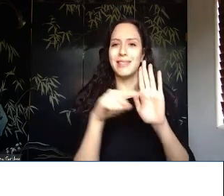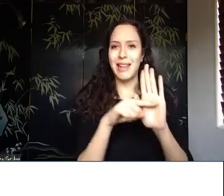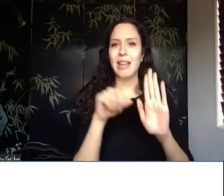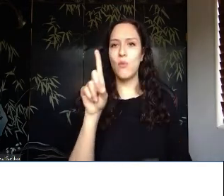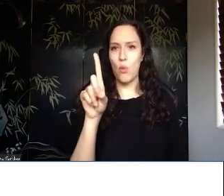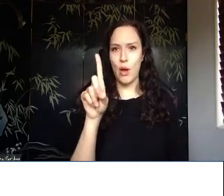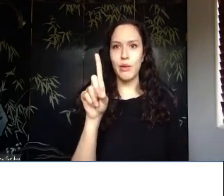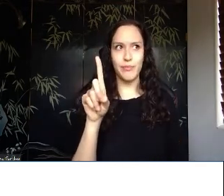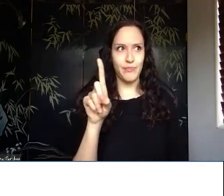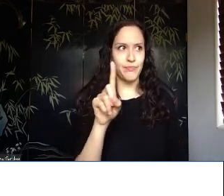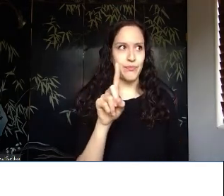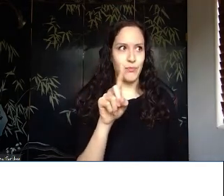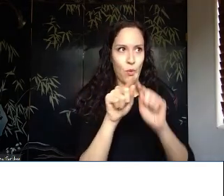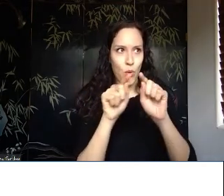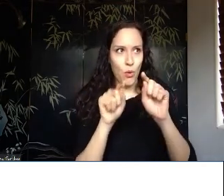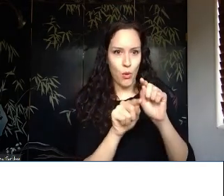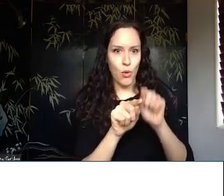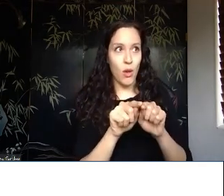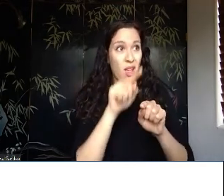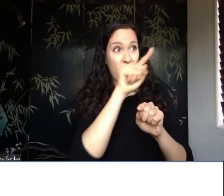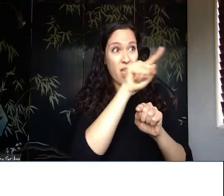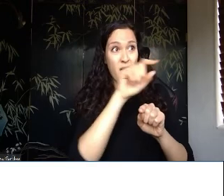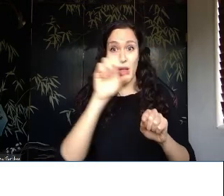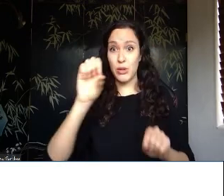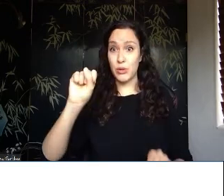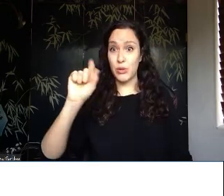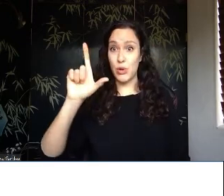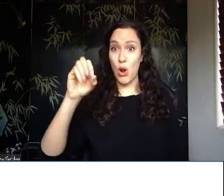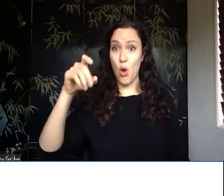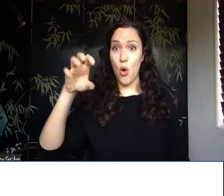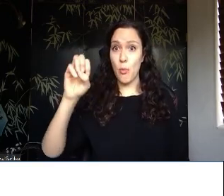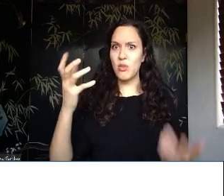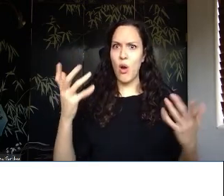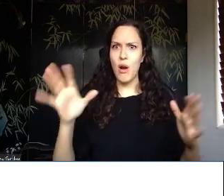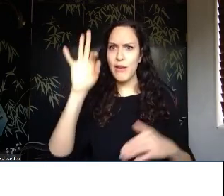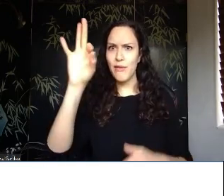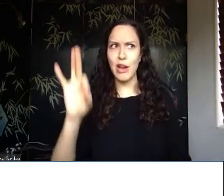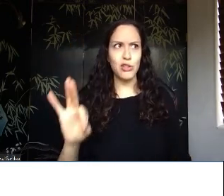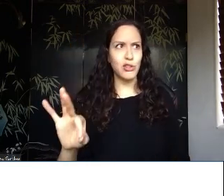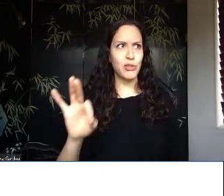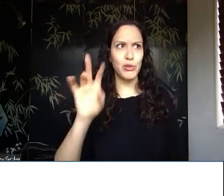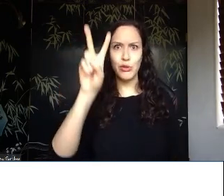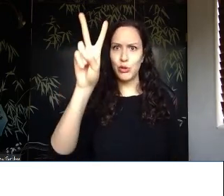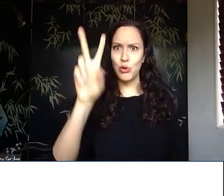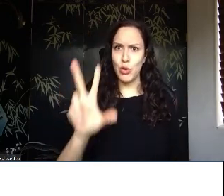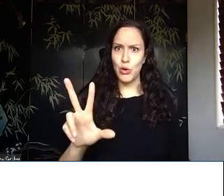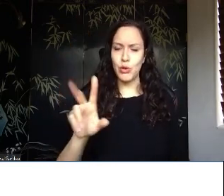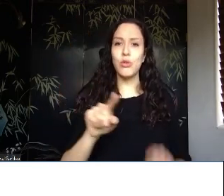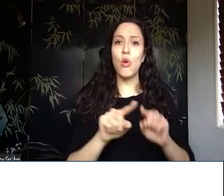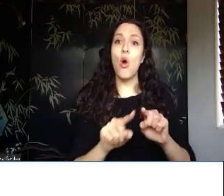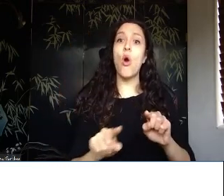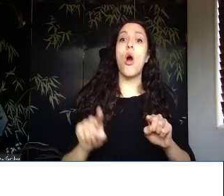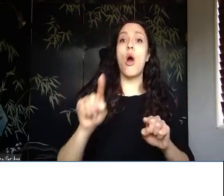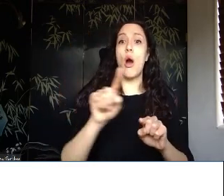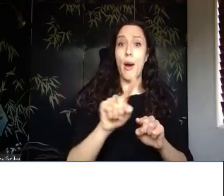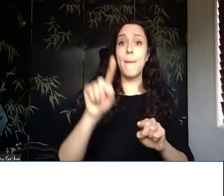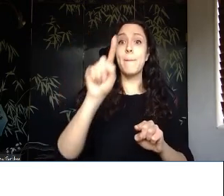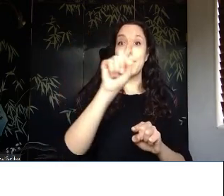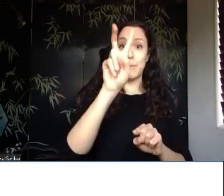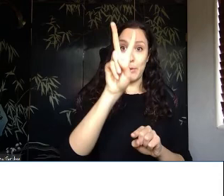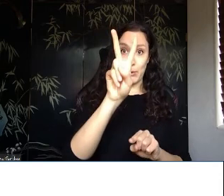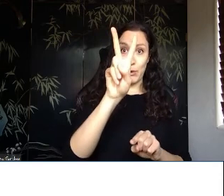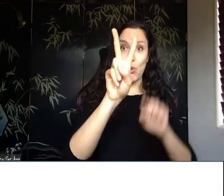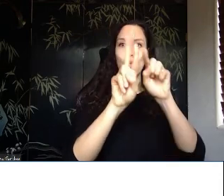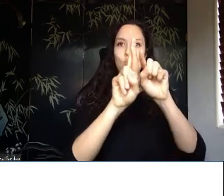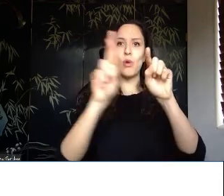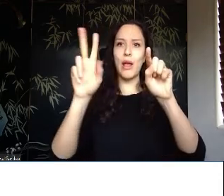My slope is already a fraction, it's 2/3, so I'm just going to go up 2 to the right 3. Up 2 to the right